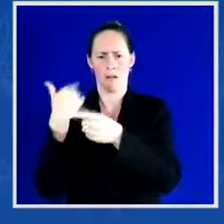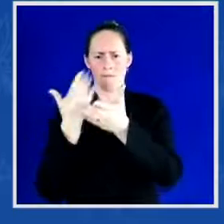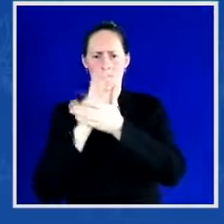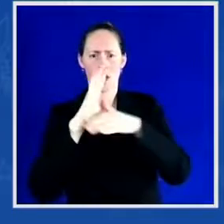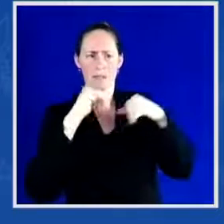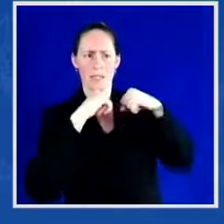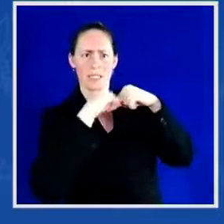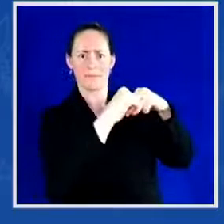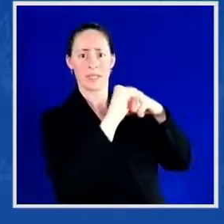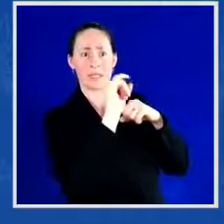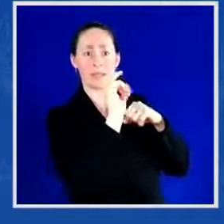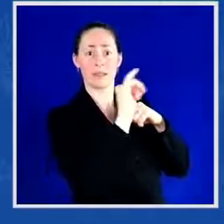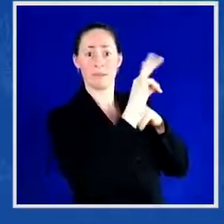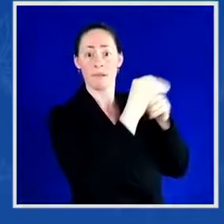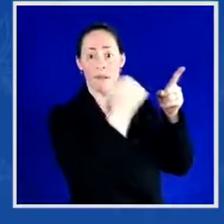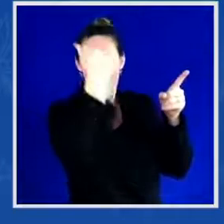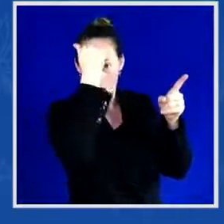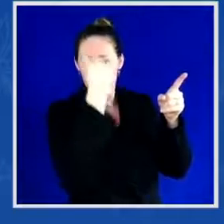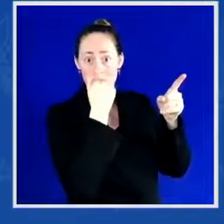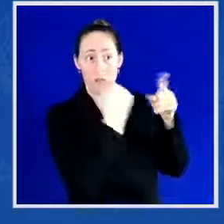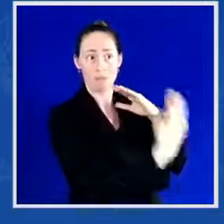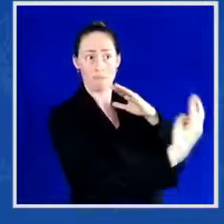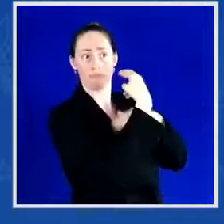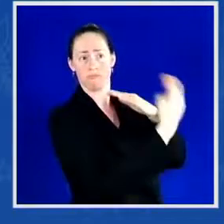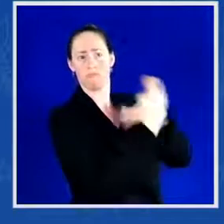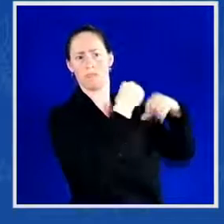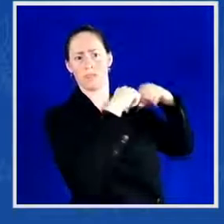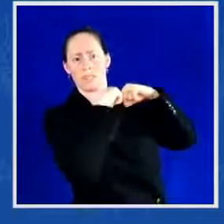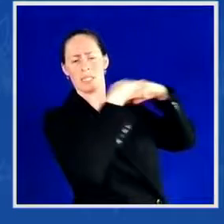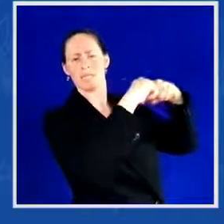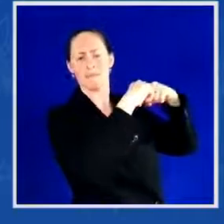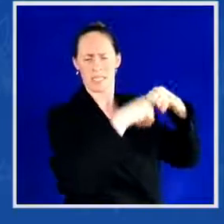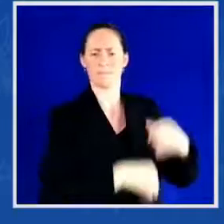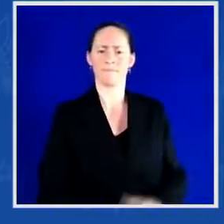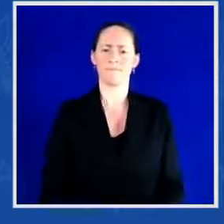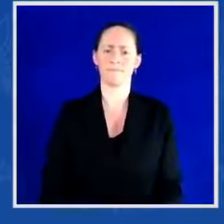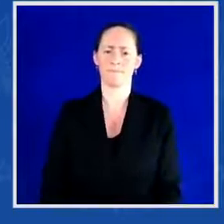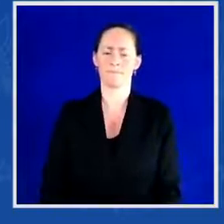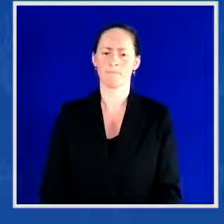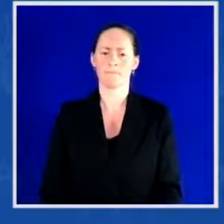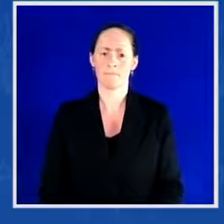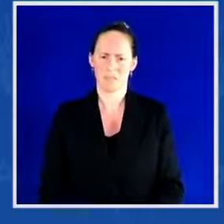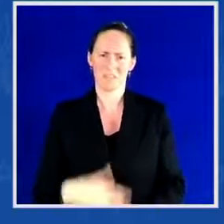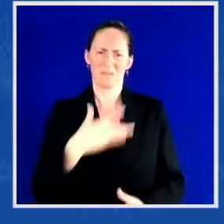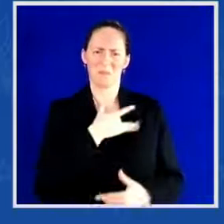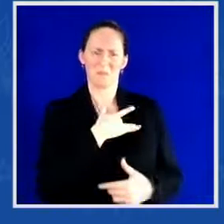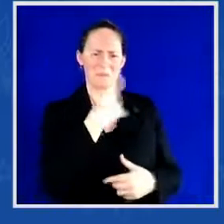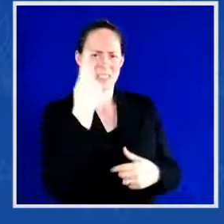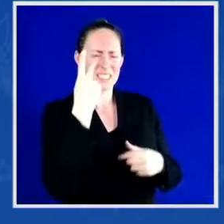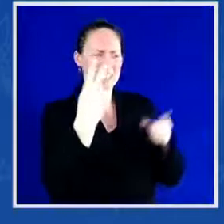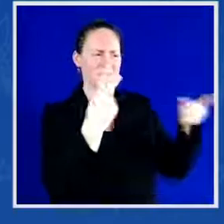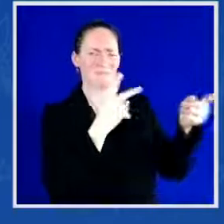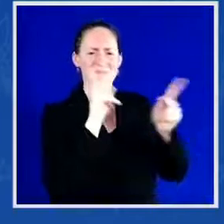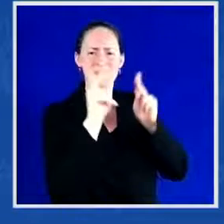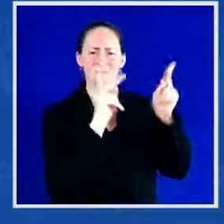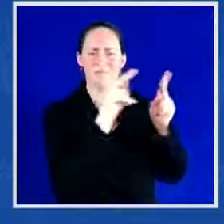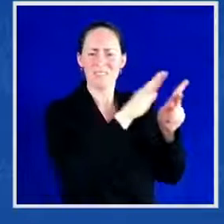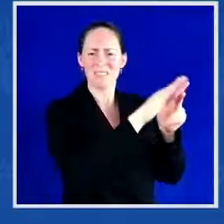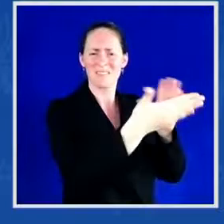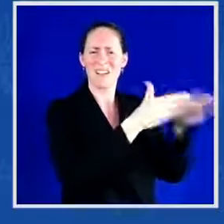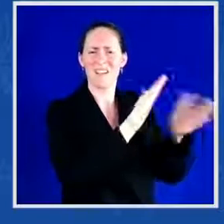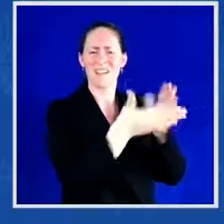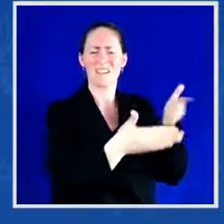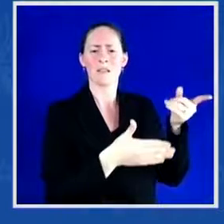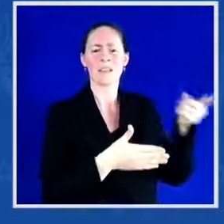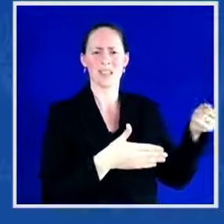taken the lives of innocent civilians in Israel. The Prime Minister also shared with me his appreciation for the Iron